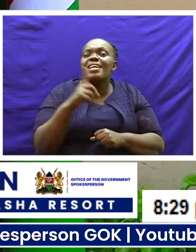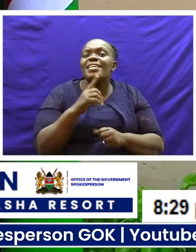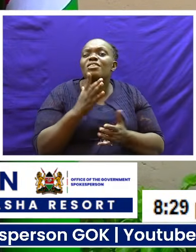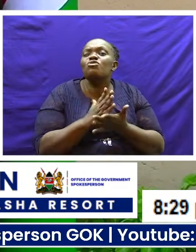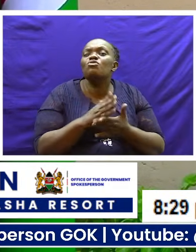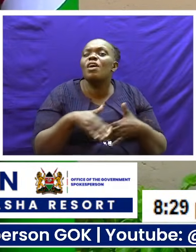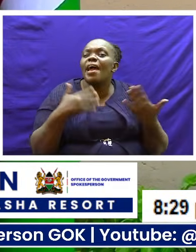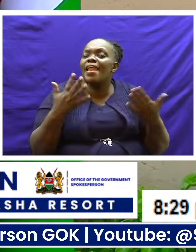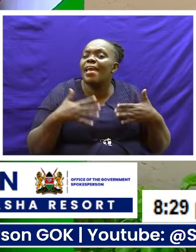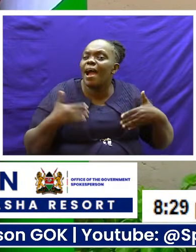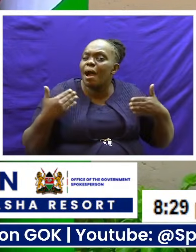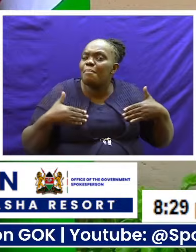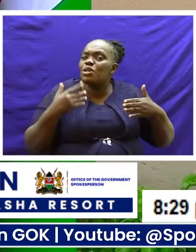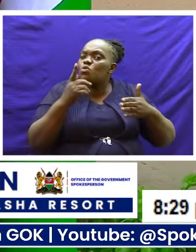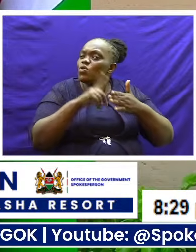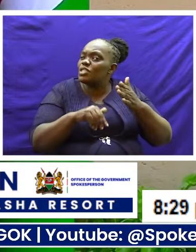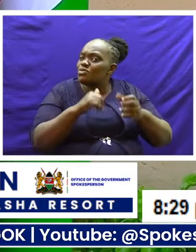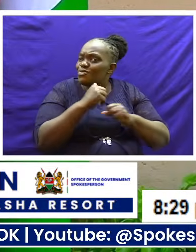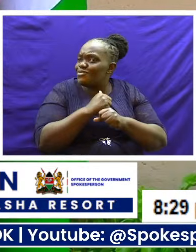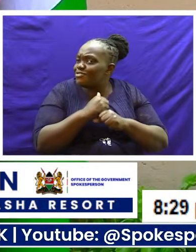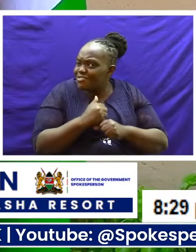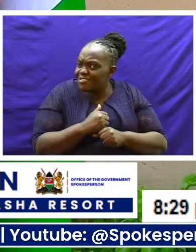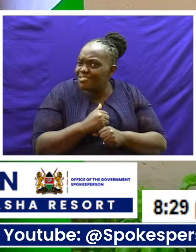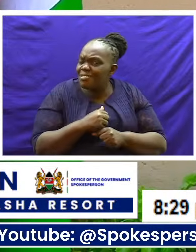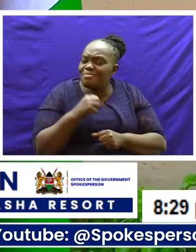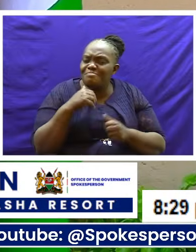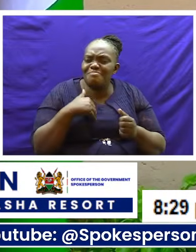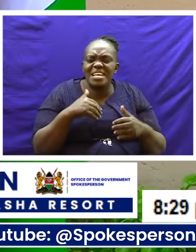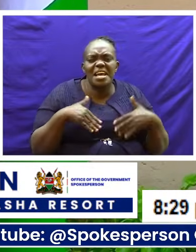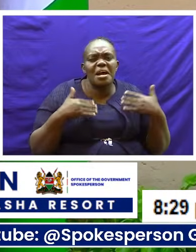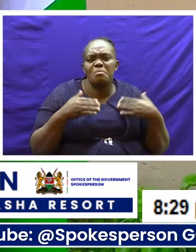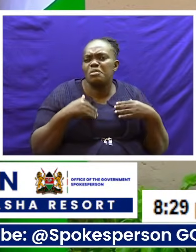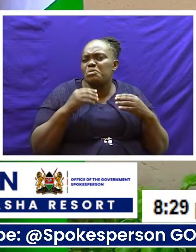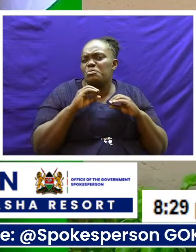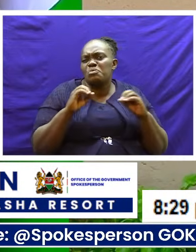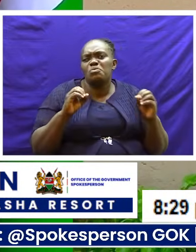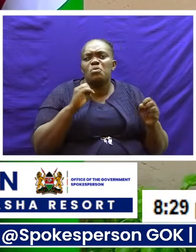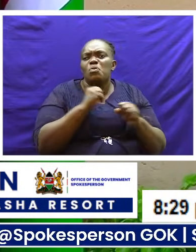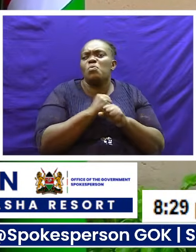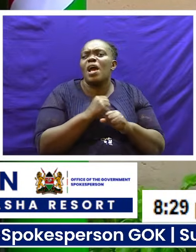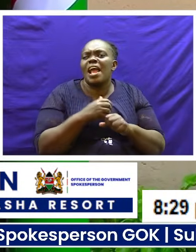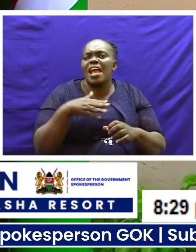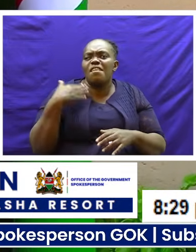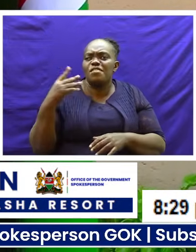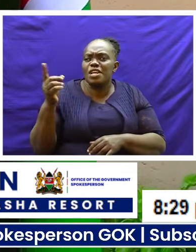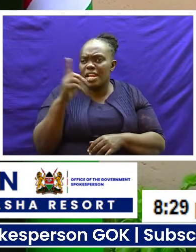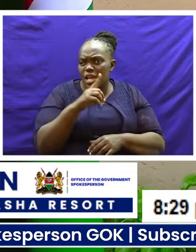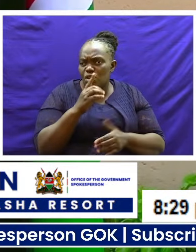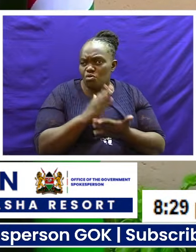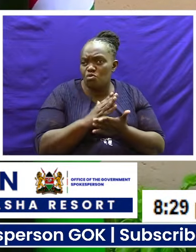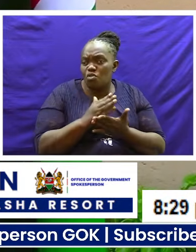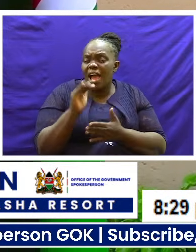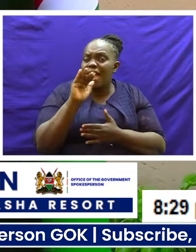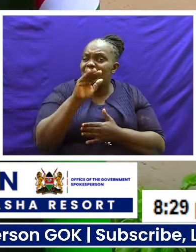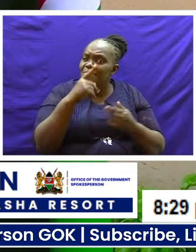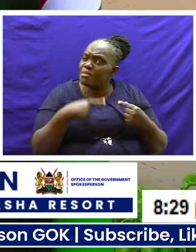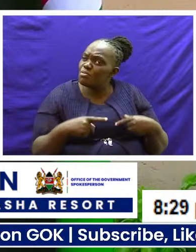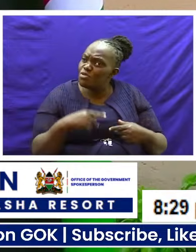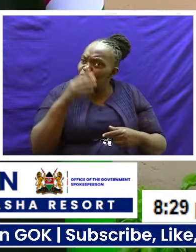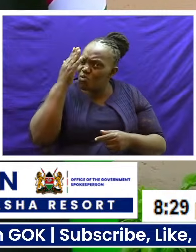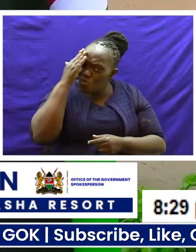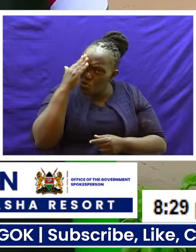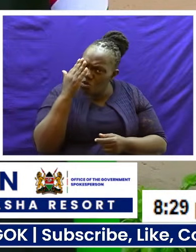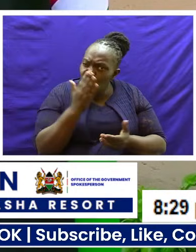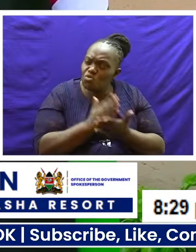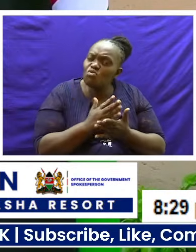any happiness in what you do? I was not. My work on a daily basis was to ask people, you know,